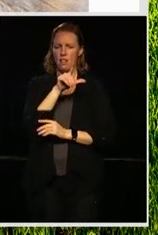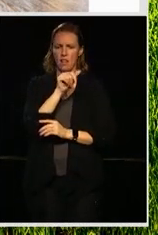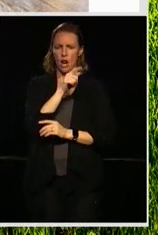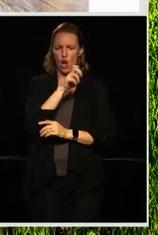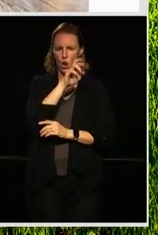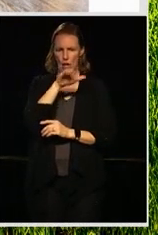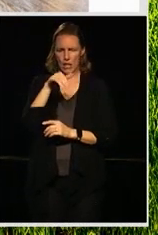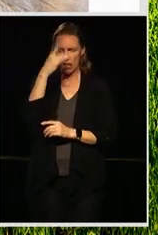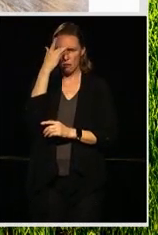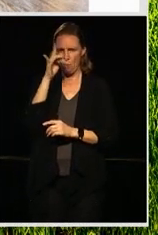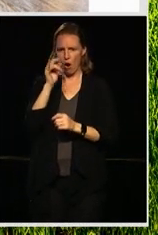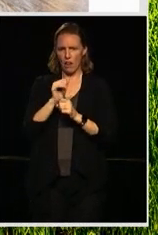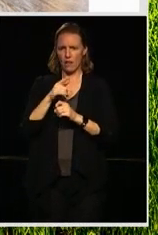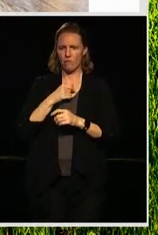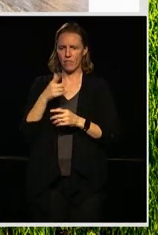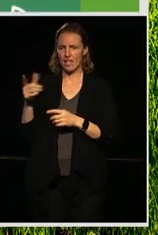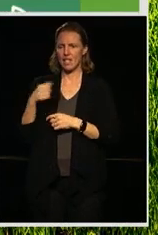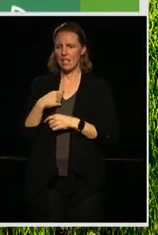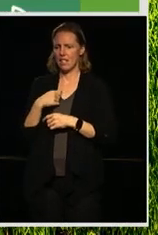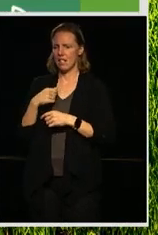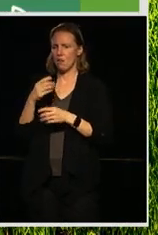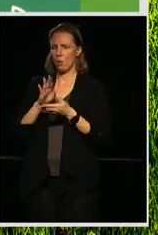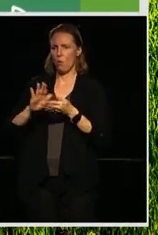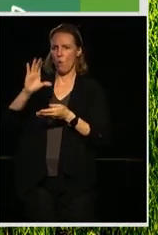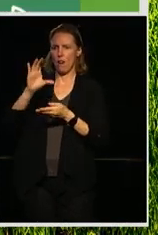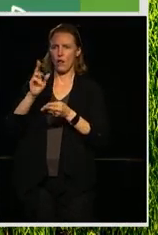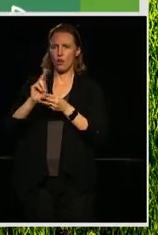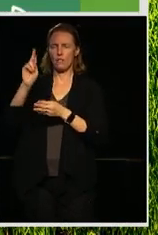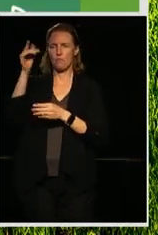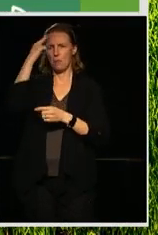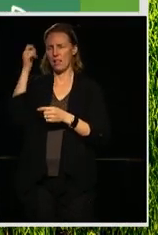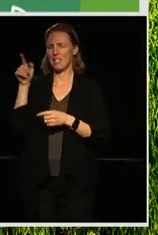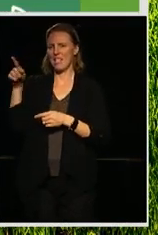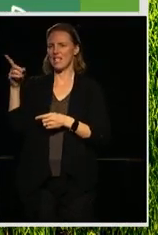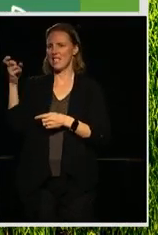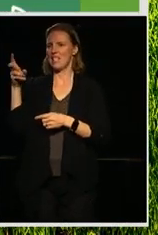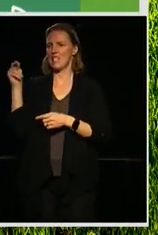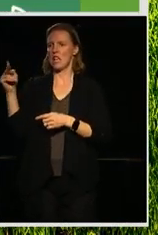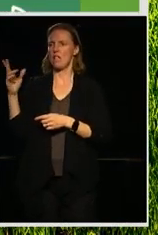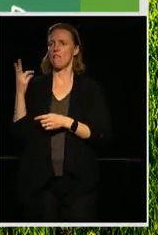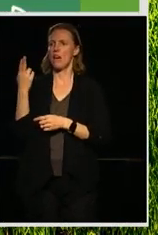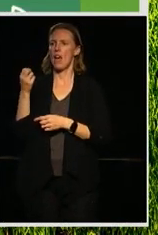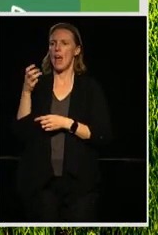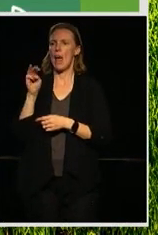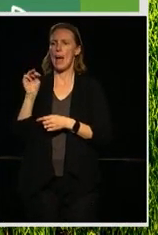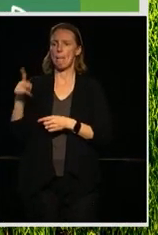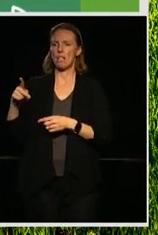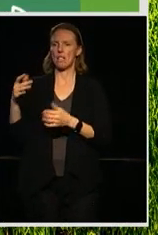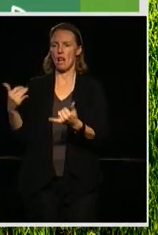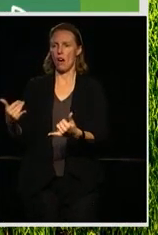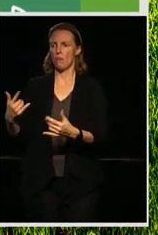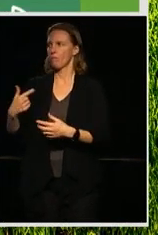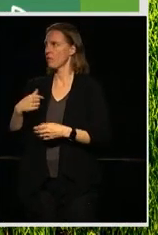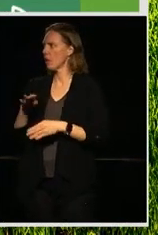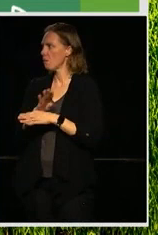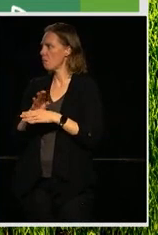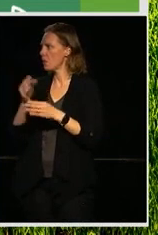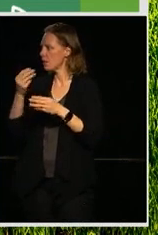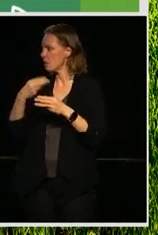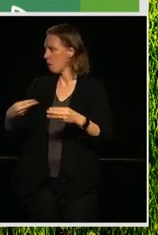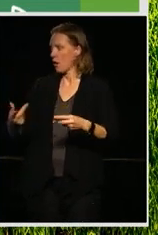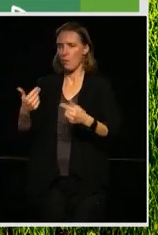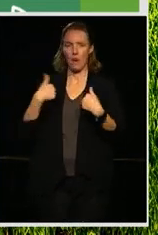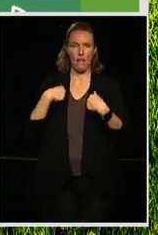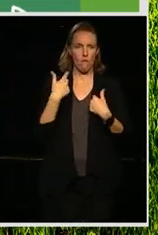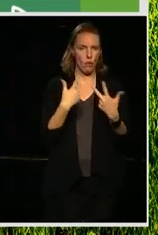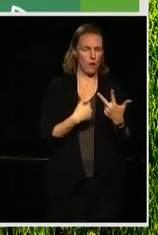helping us because he is the dean of hemp now. The business model is simple. We have 3 buckets.